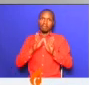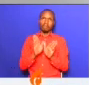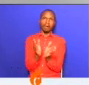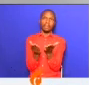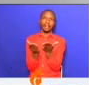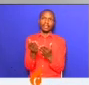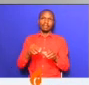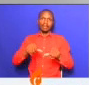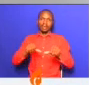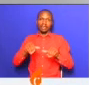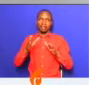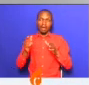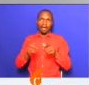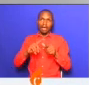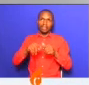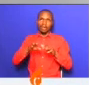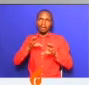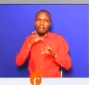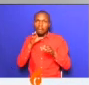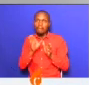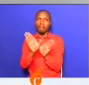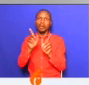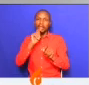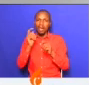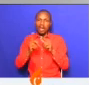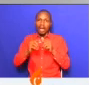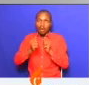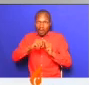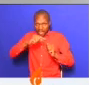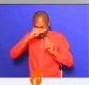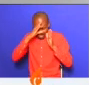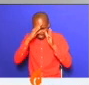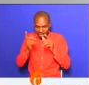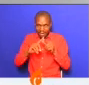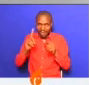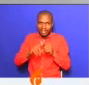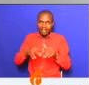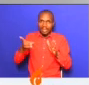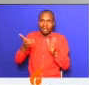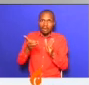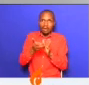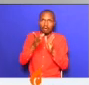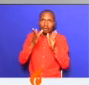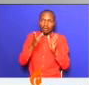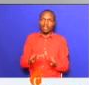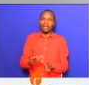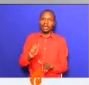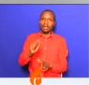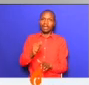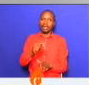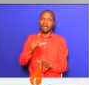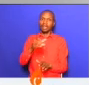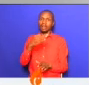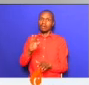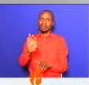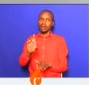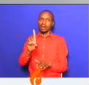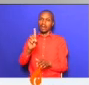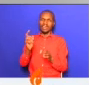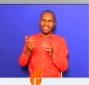Administration, Public Participation, and Office of the Governor, Dr. Alfred Ndemo